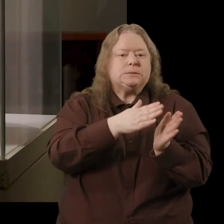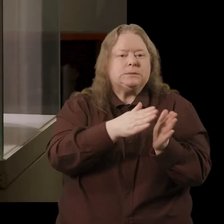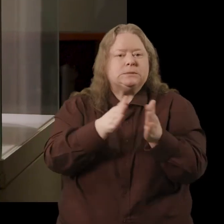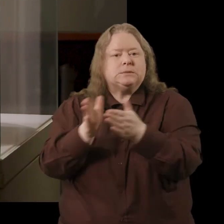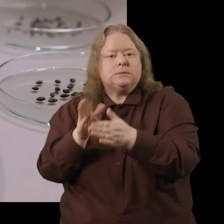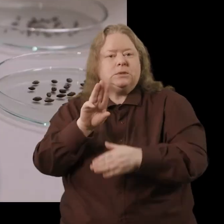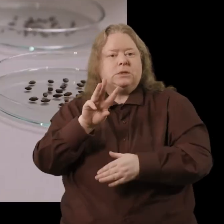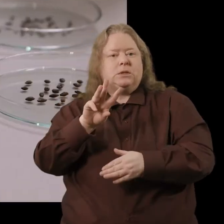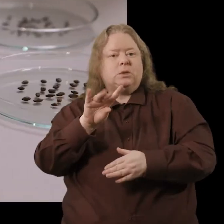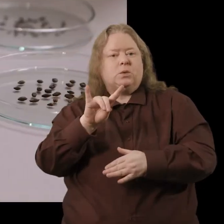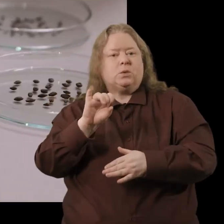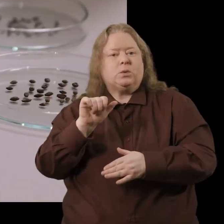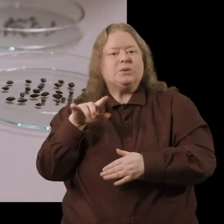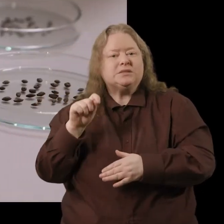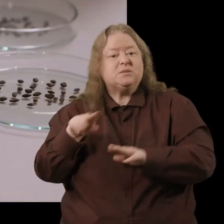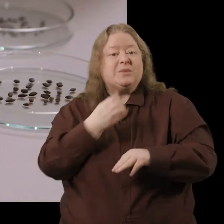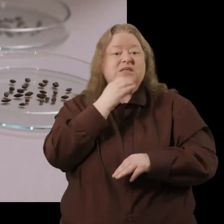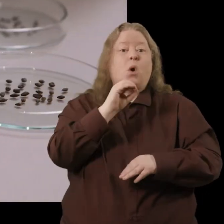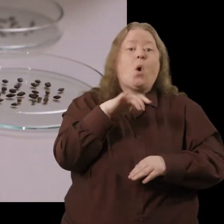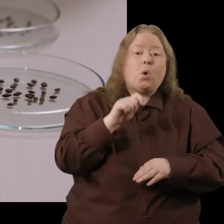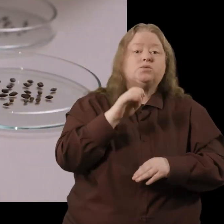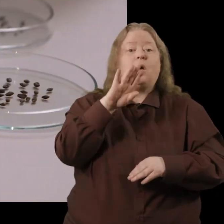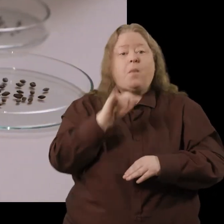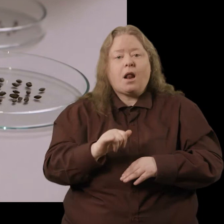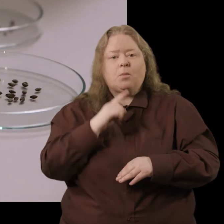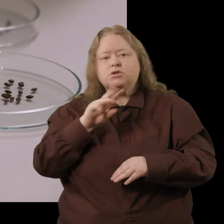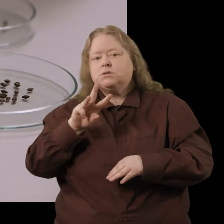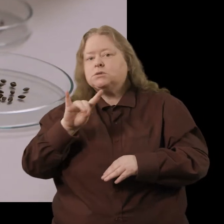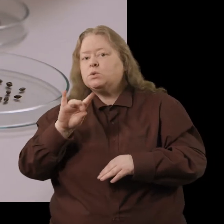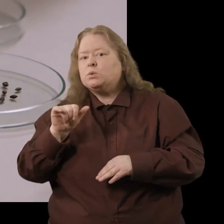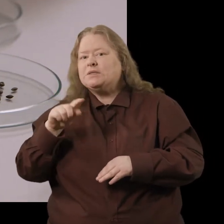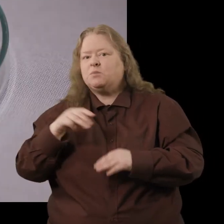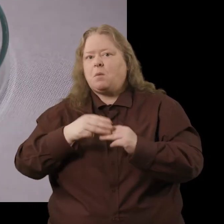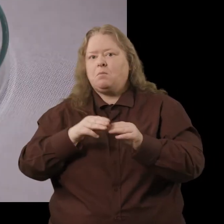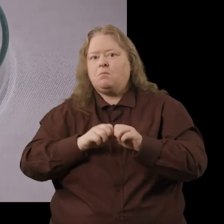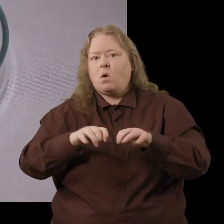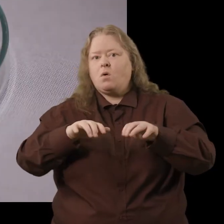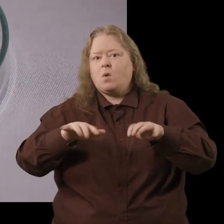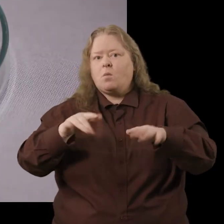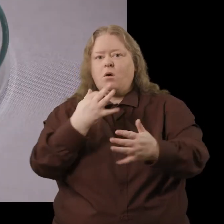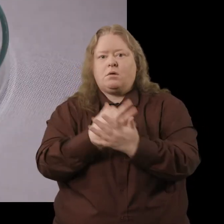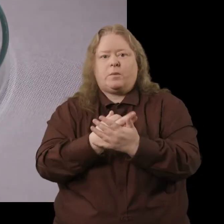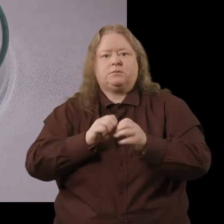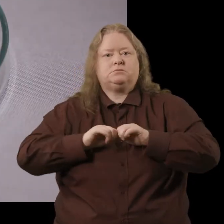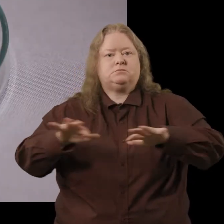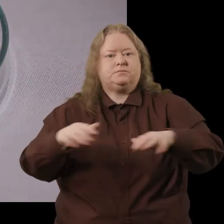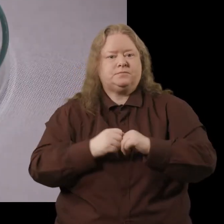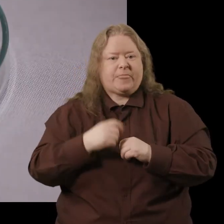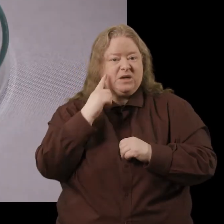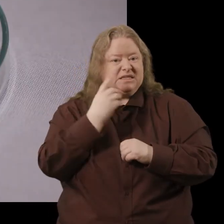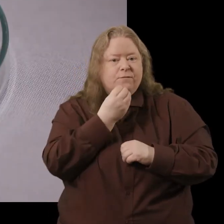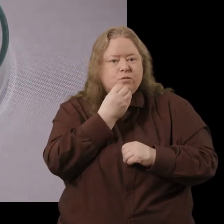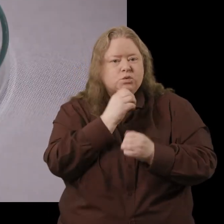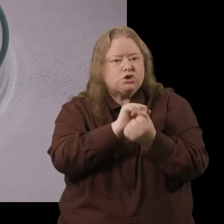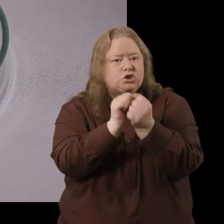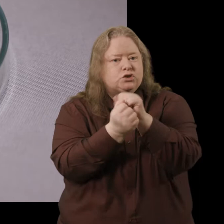wheat. People are still eating oat and barley, but wheat has become much more common during this period. And that's what we see is people making different food choices